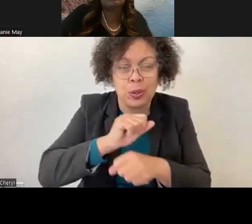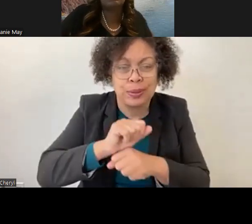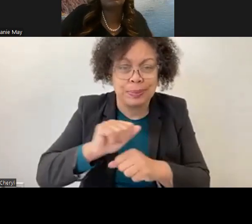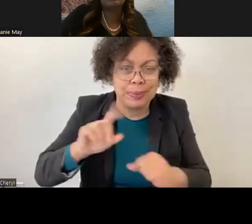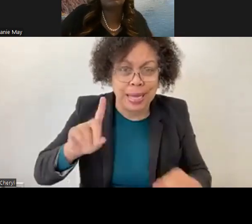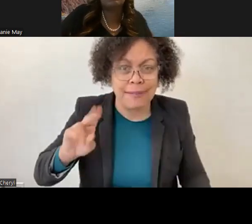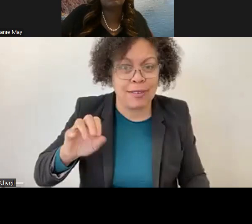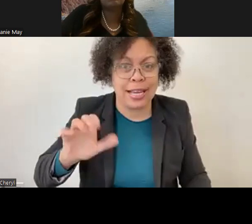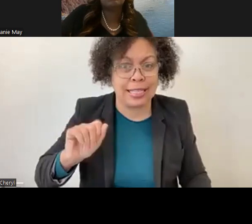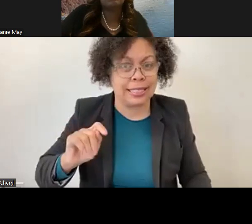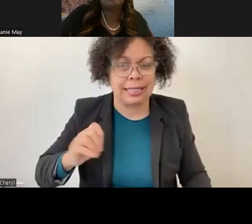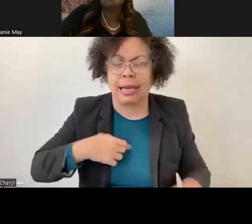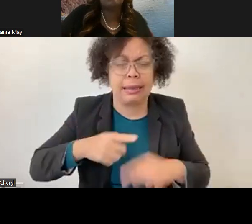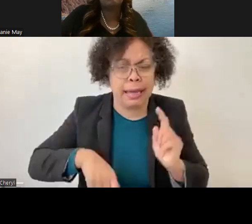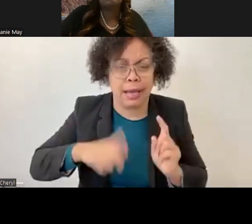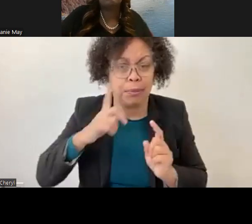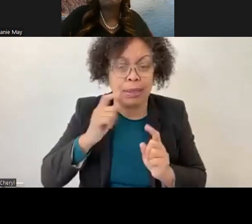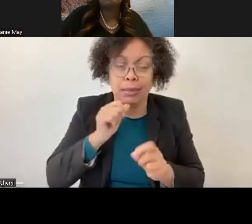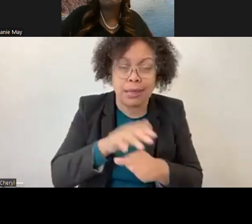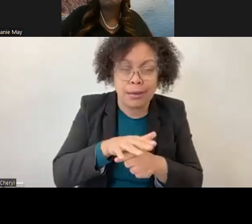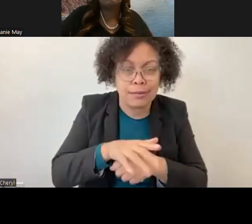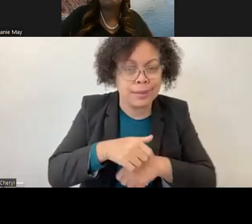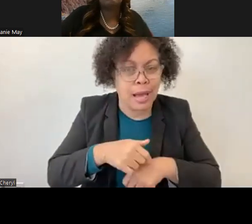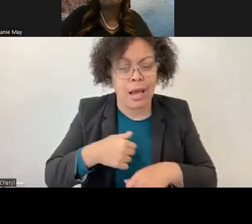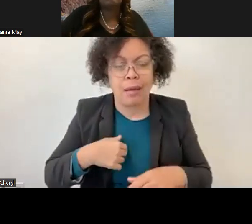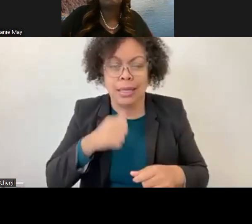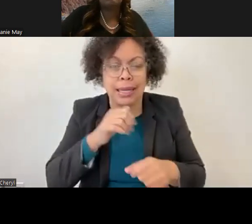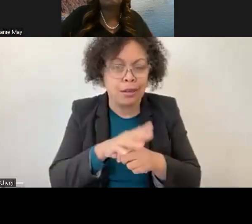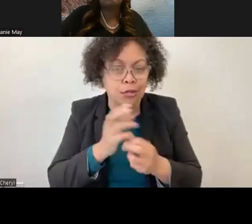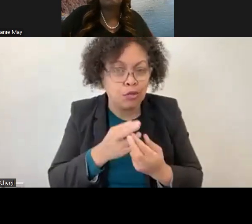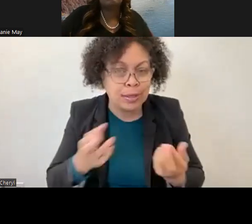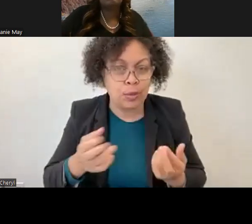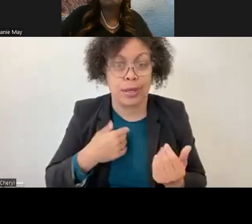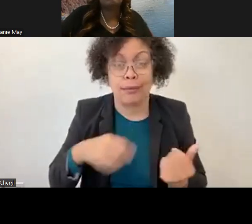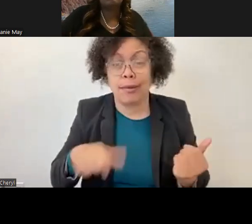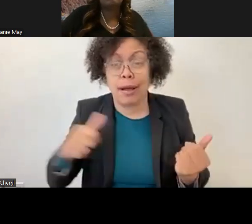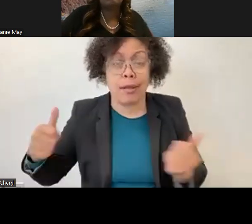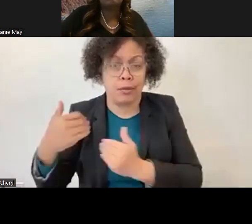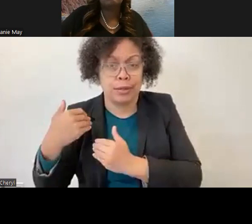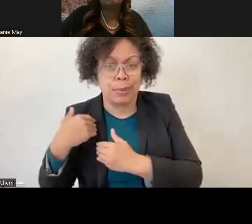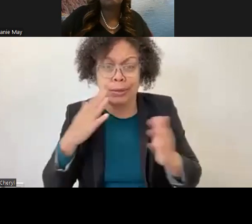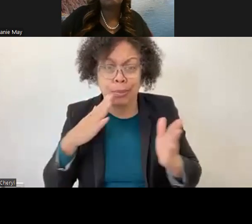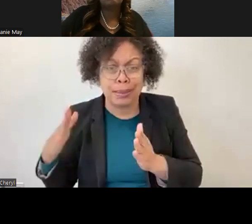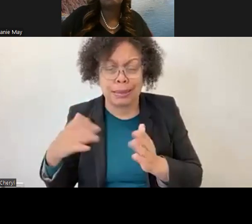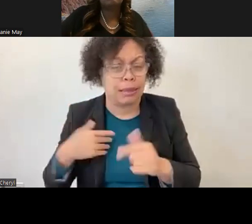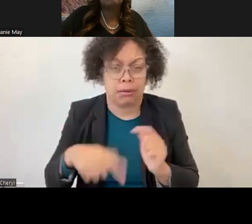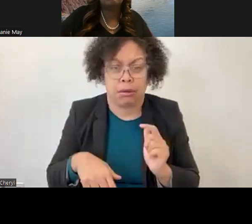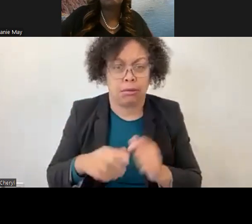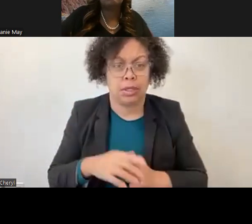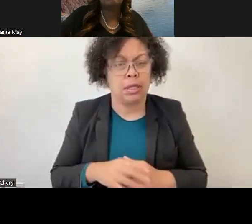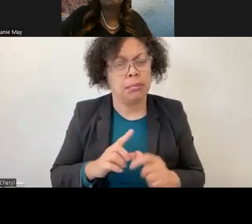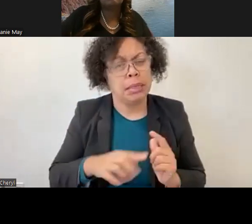their time or resources and responsibilities. But what are some things that you think can be